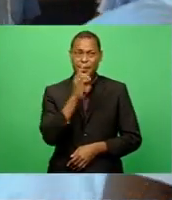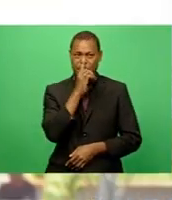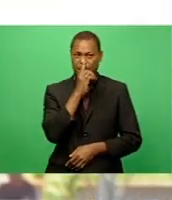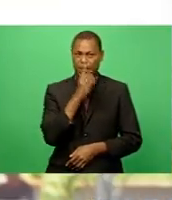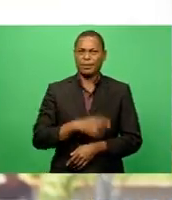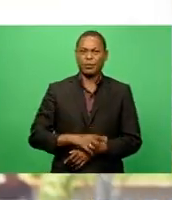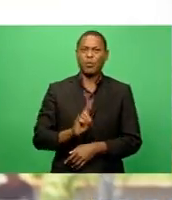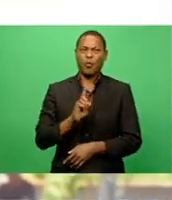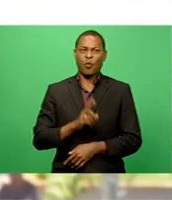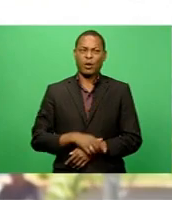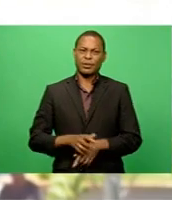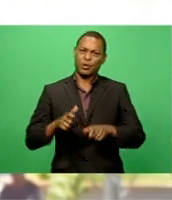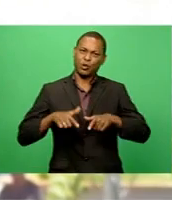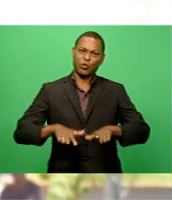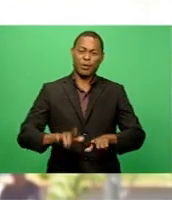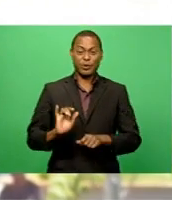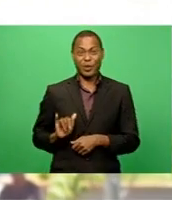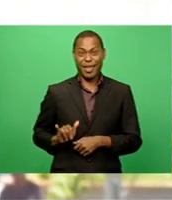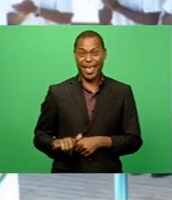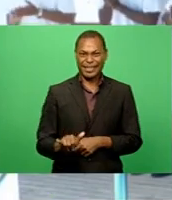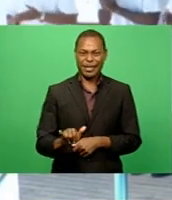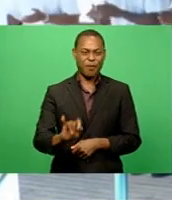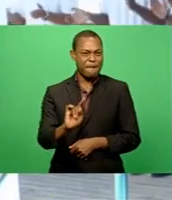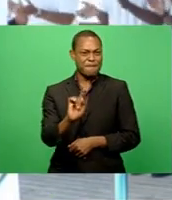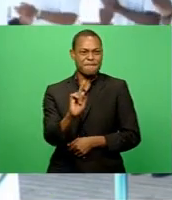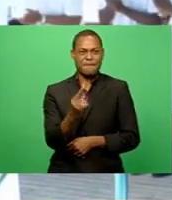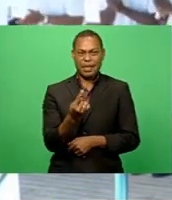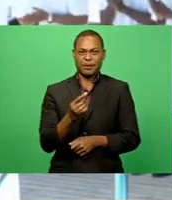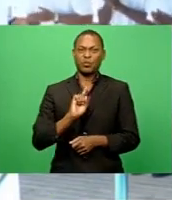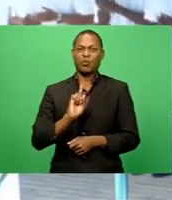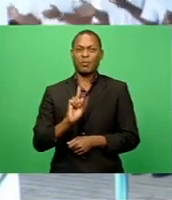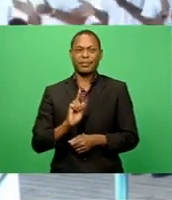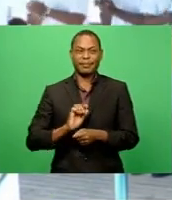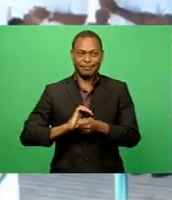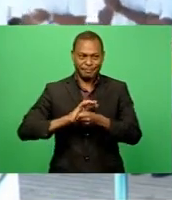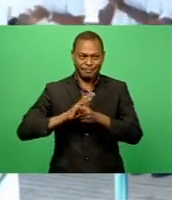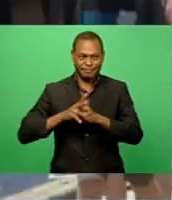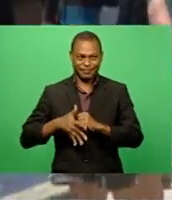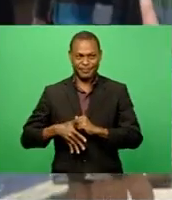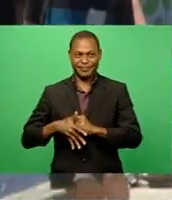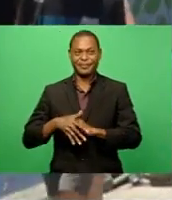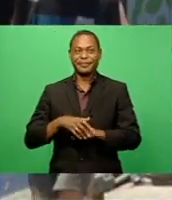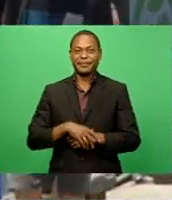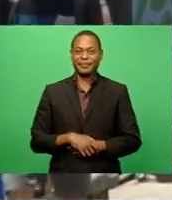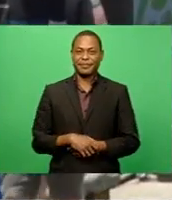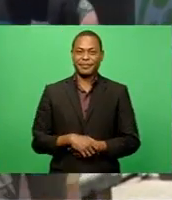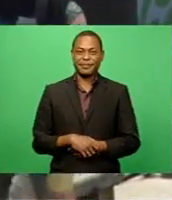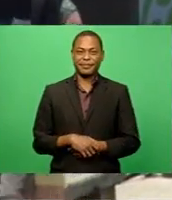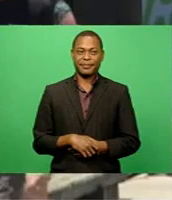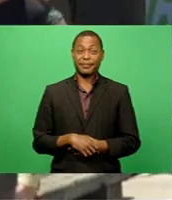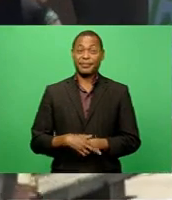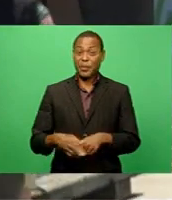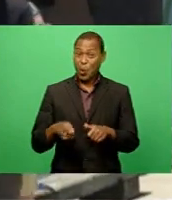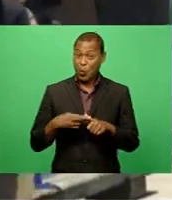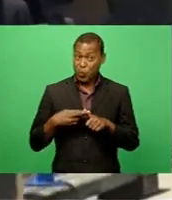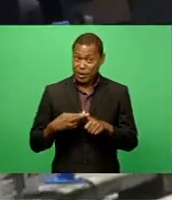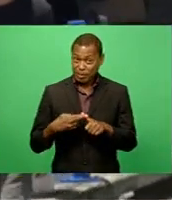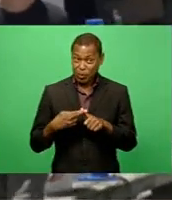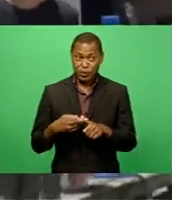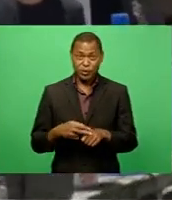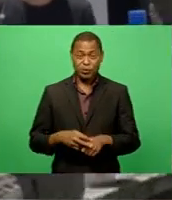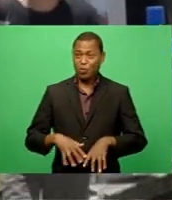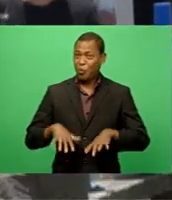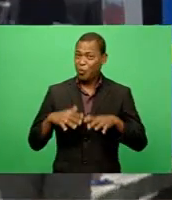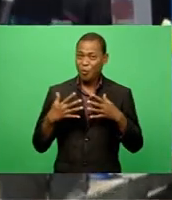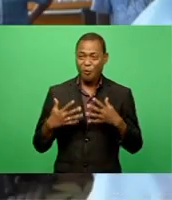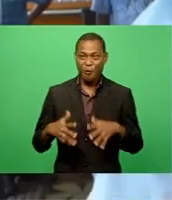to the Asawas, the first since the pandemic crippled the tourism industry. The response has been overwhelming,